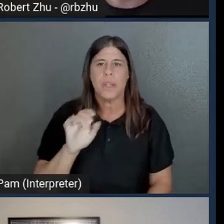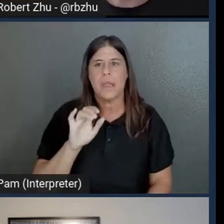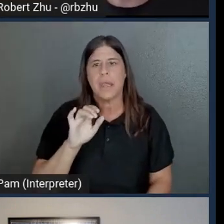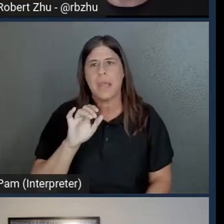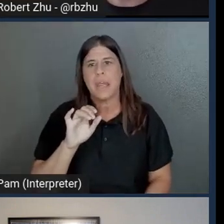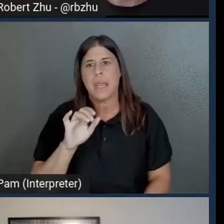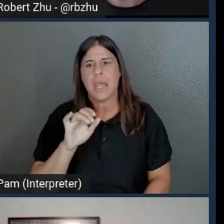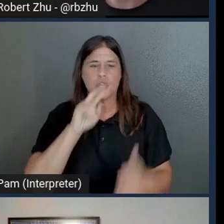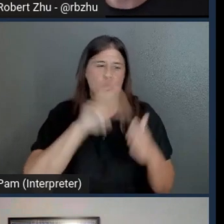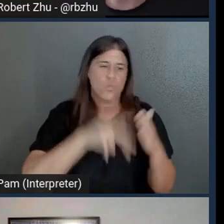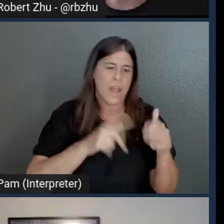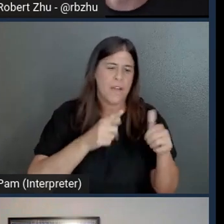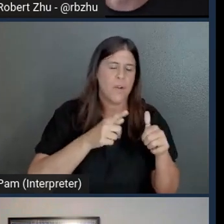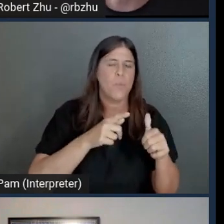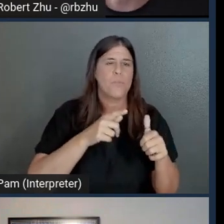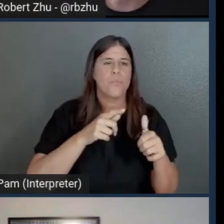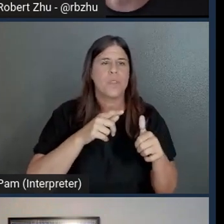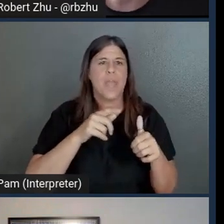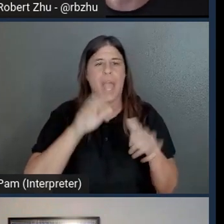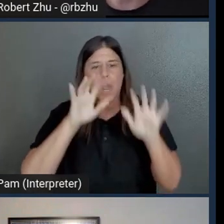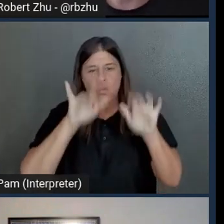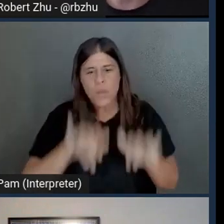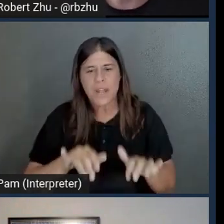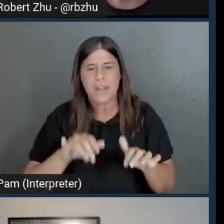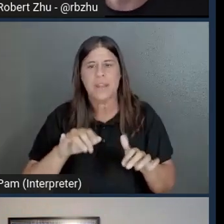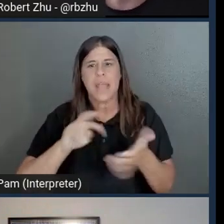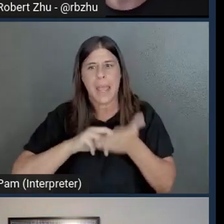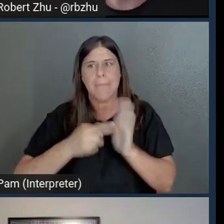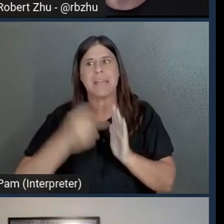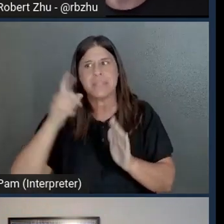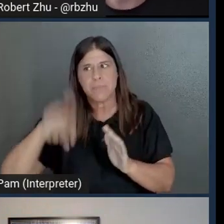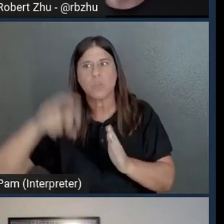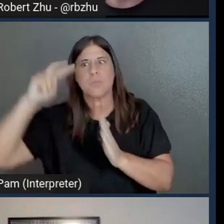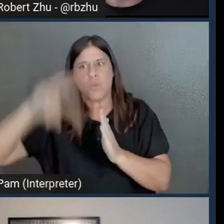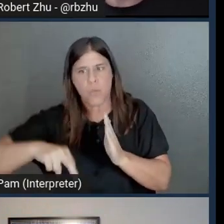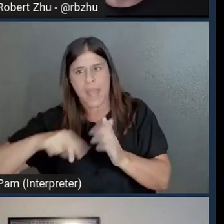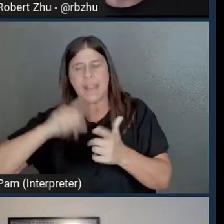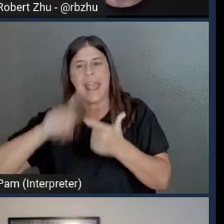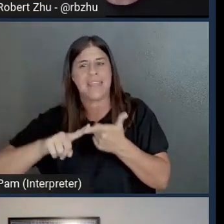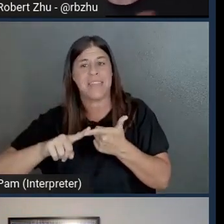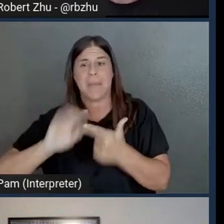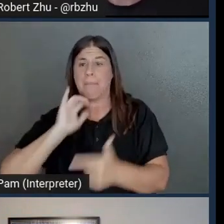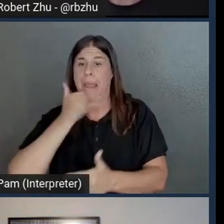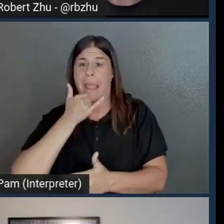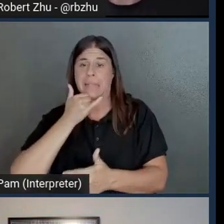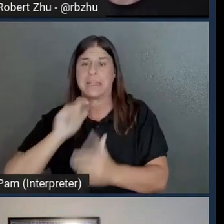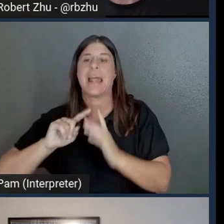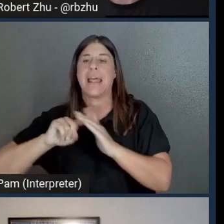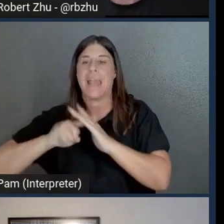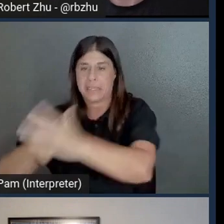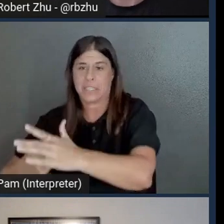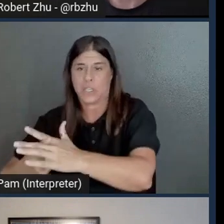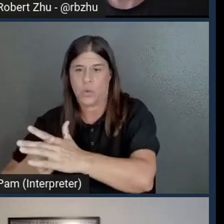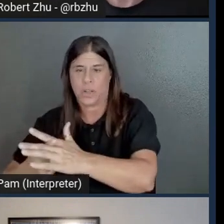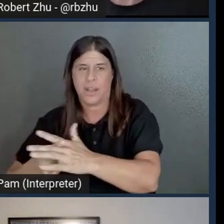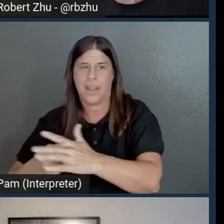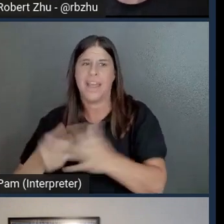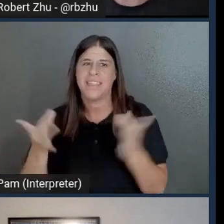first and foremost to be read and incidentally to be executed. And I know that that's pretty controversial. That's a hot take,